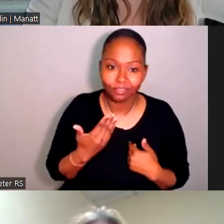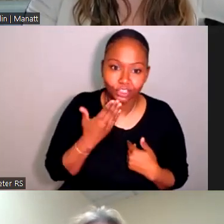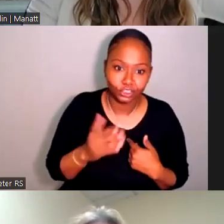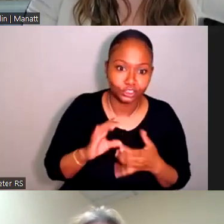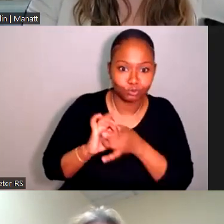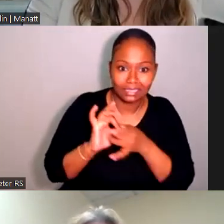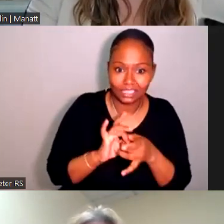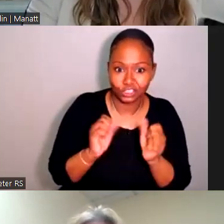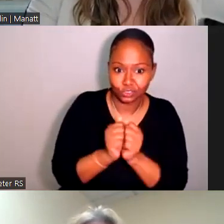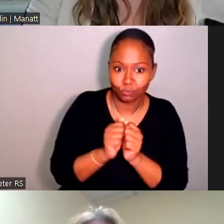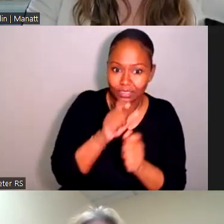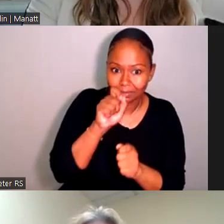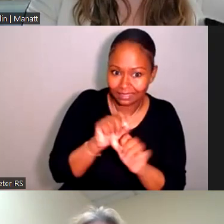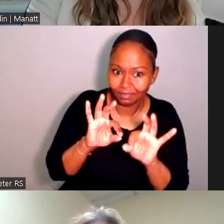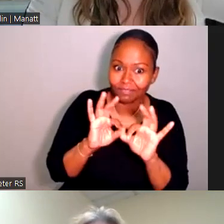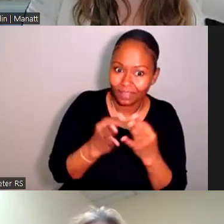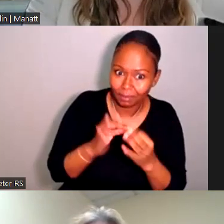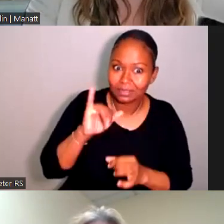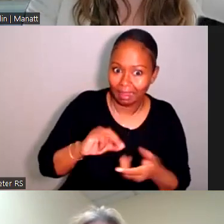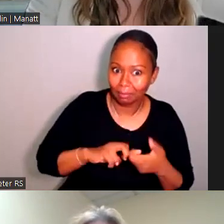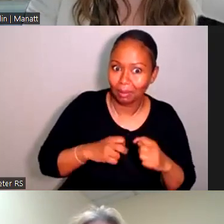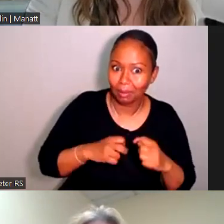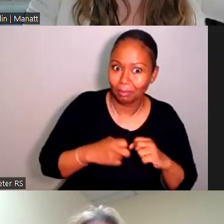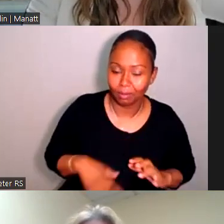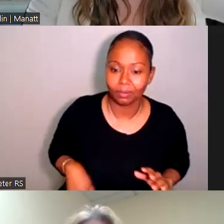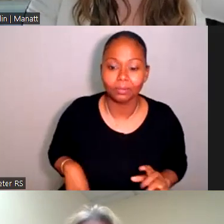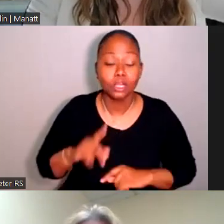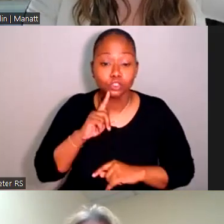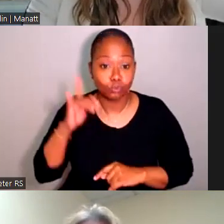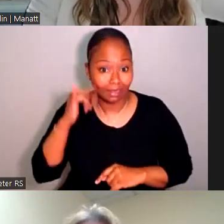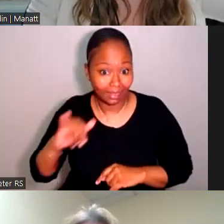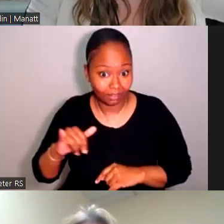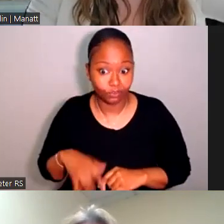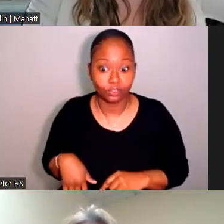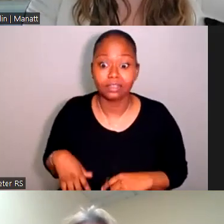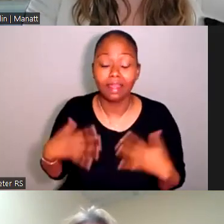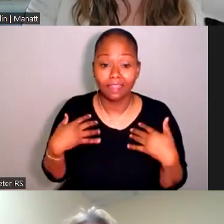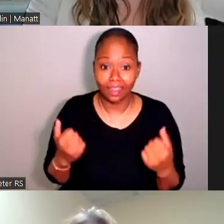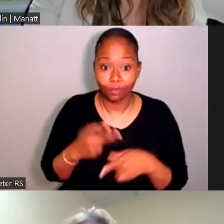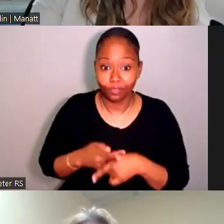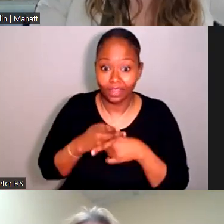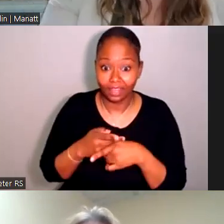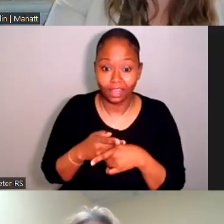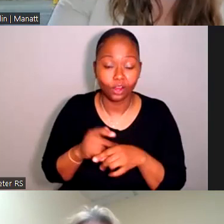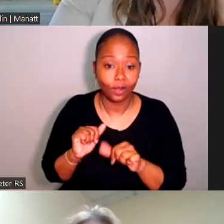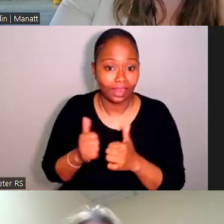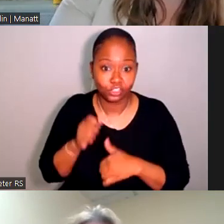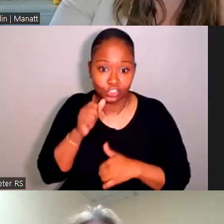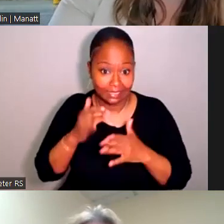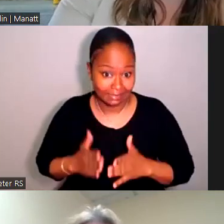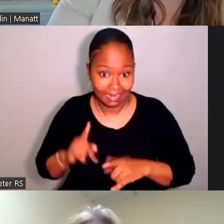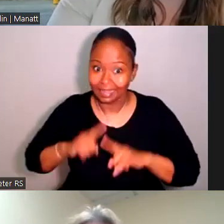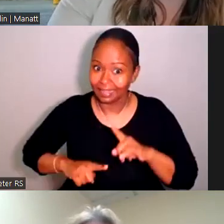California in particular, really the healthcare agent isn't able to make visitor decisions. The only people who can is